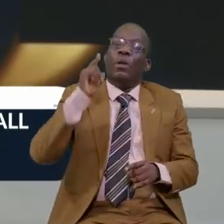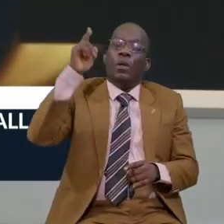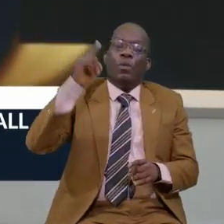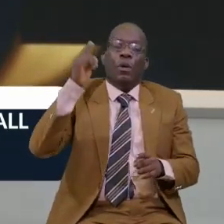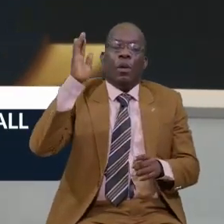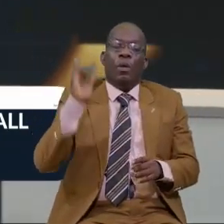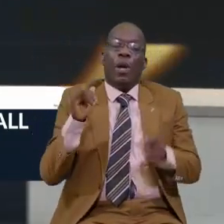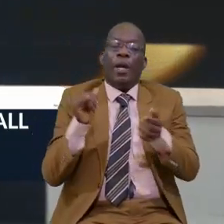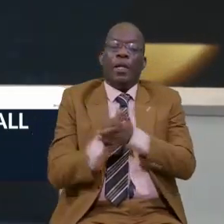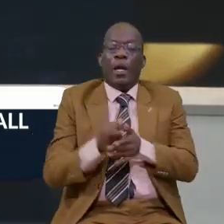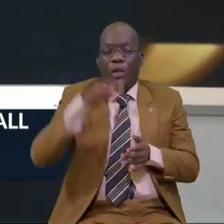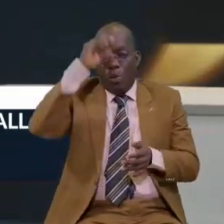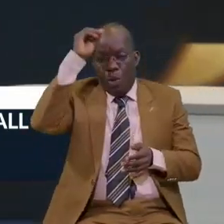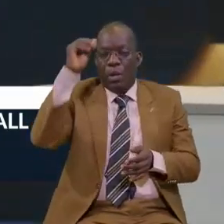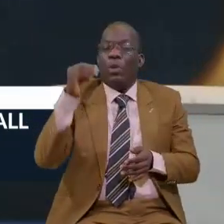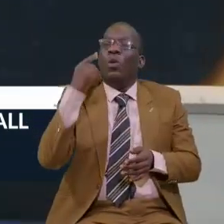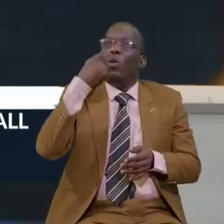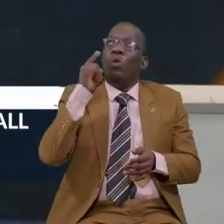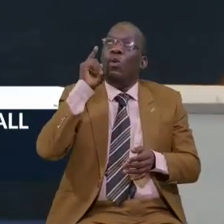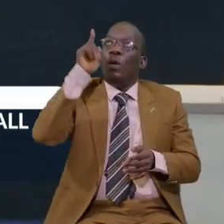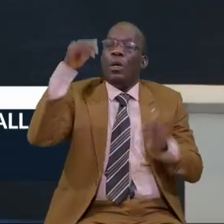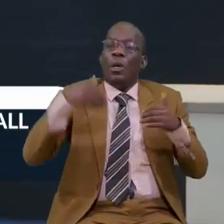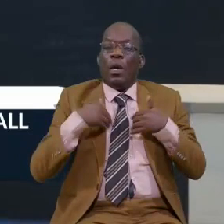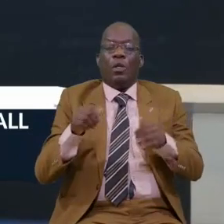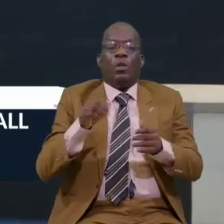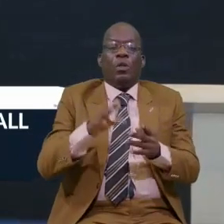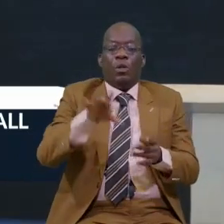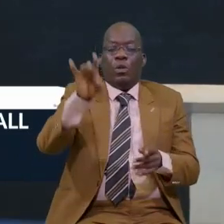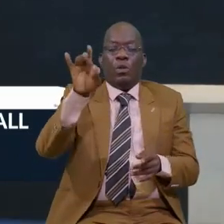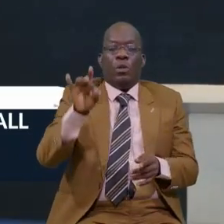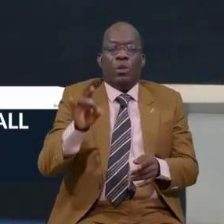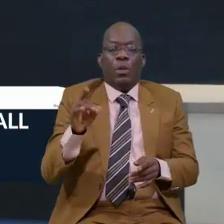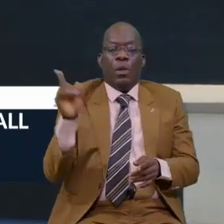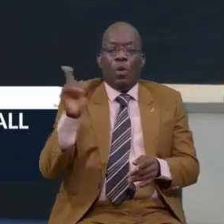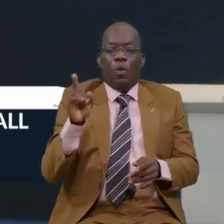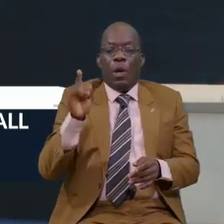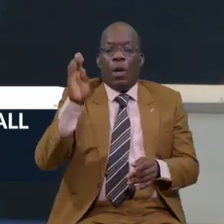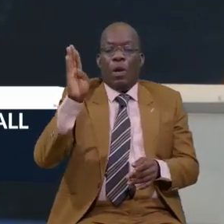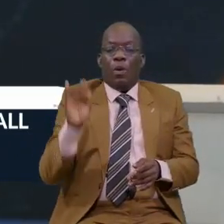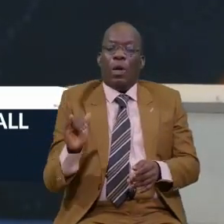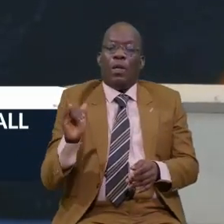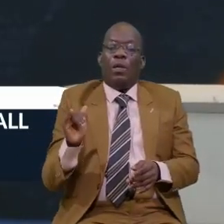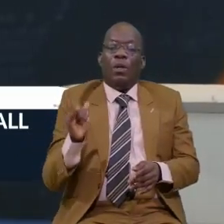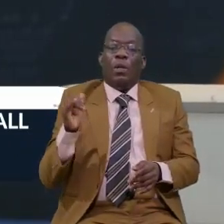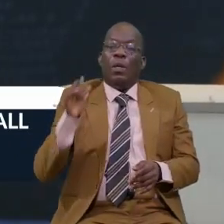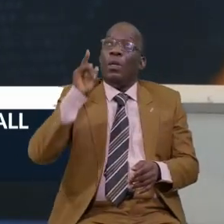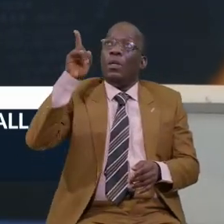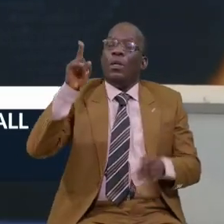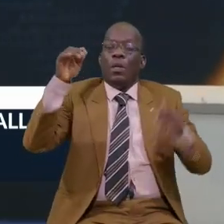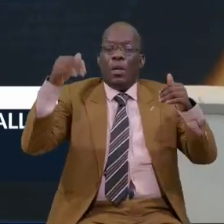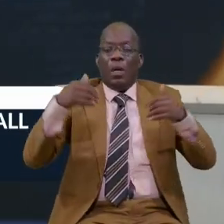man whom he has ordained, whereby whereof